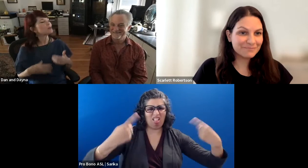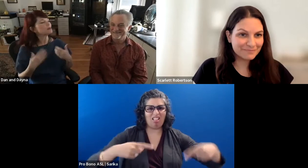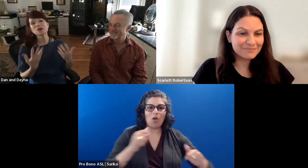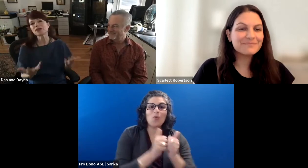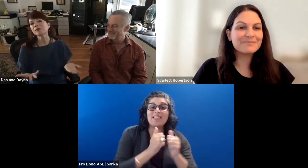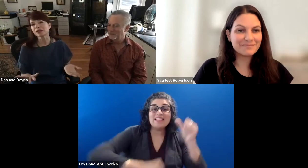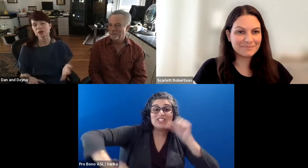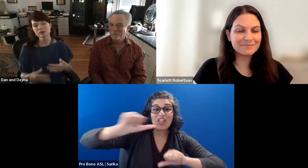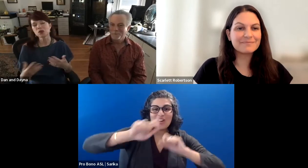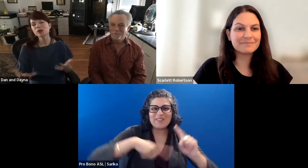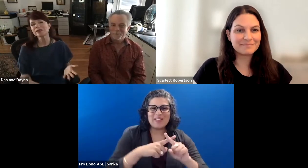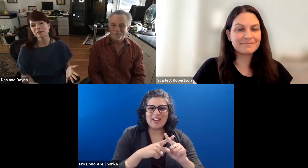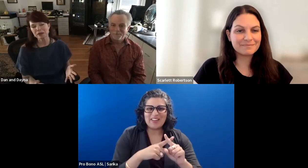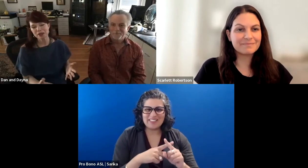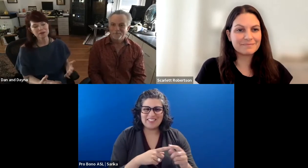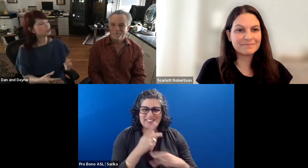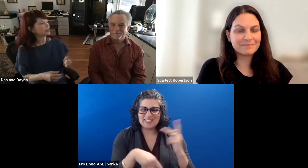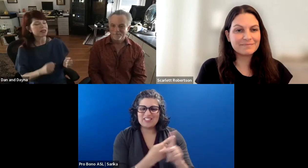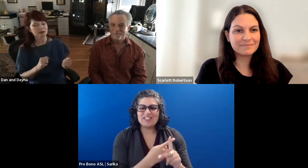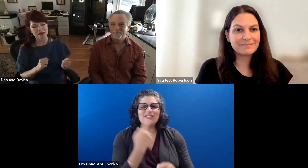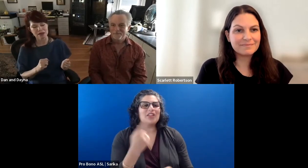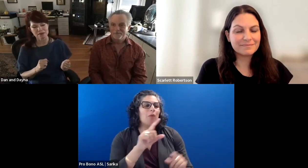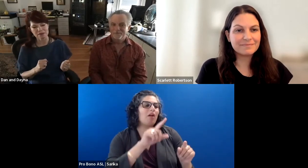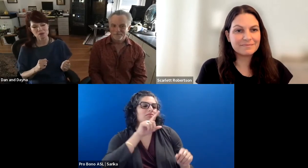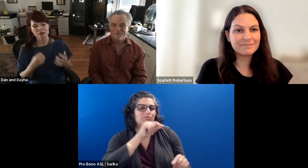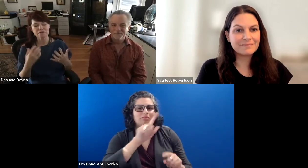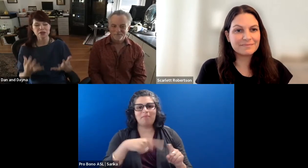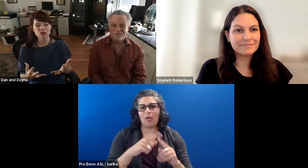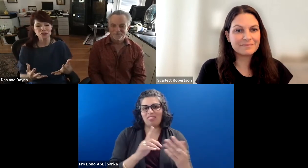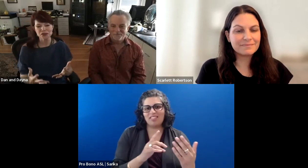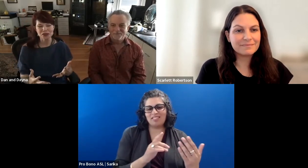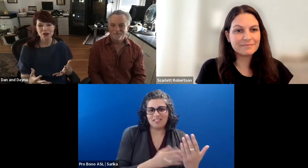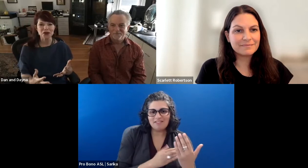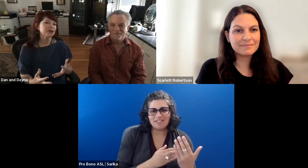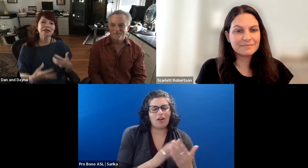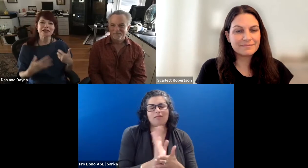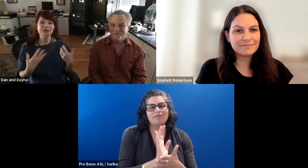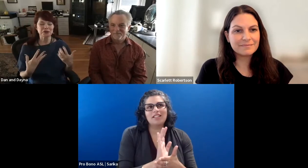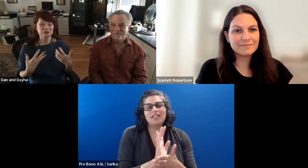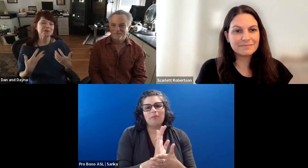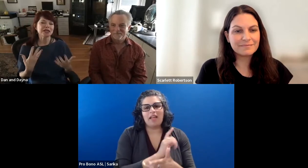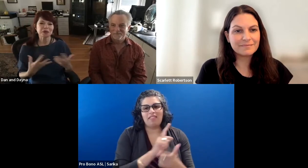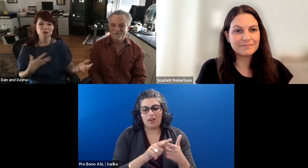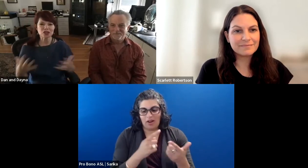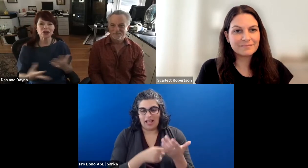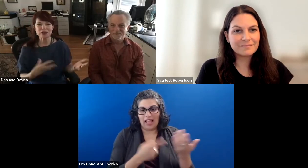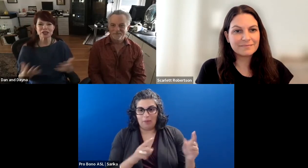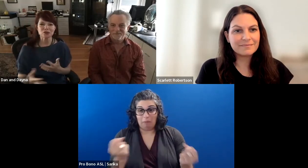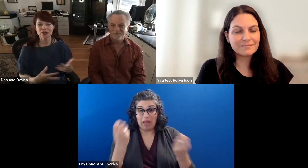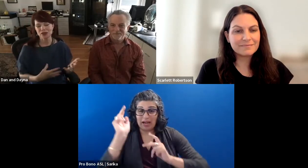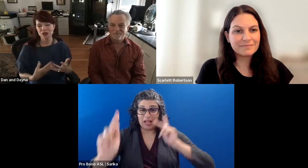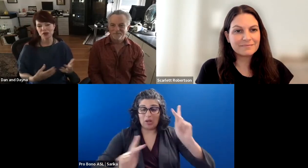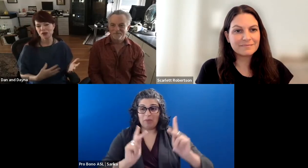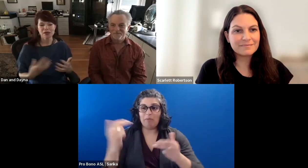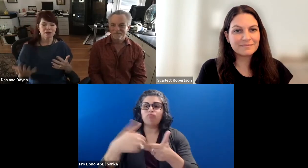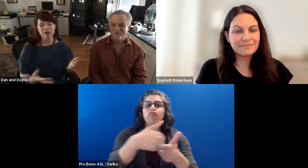So someone posts something or someone tweets something about the film, and then what ensues are, many people chiming in